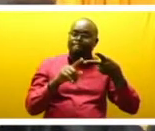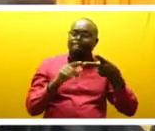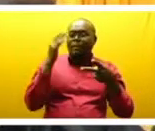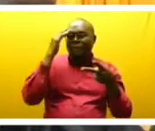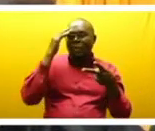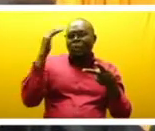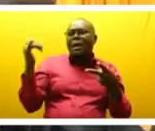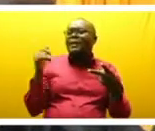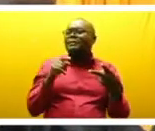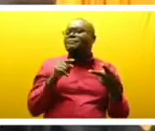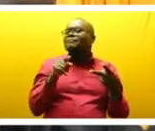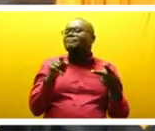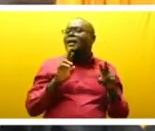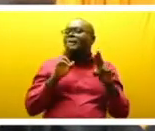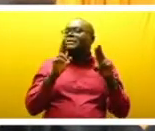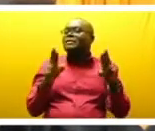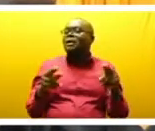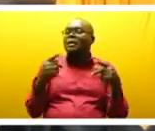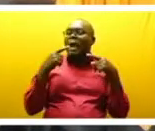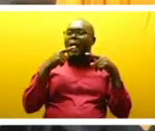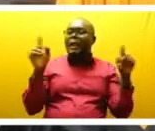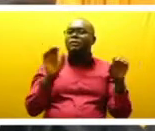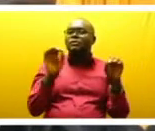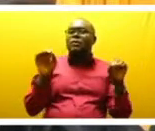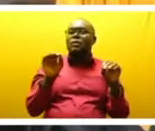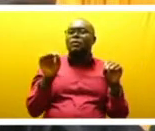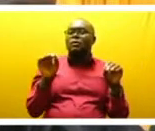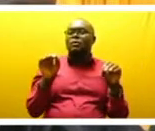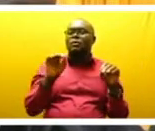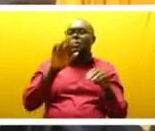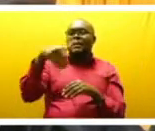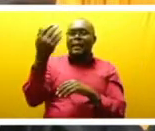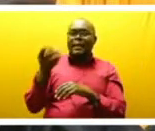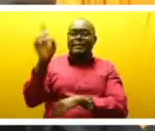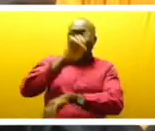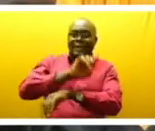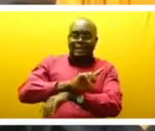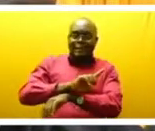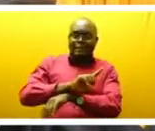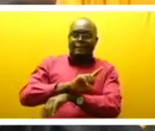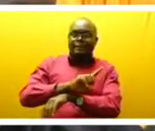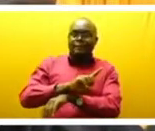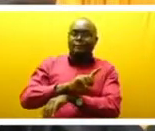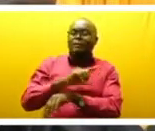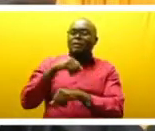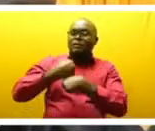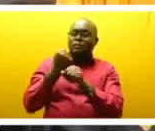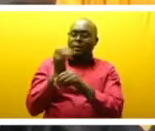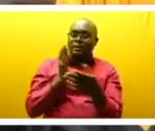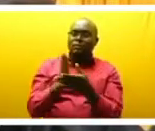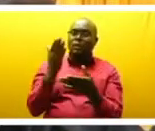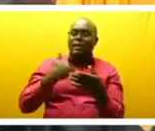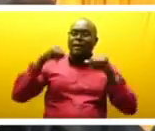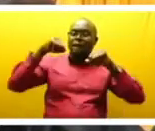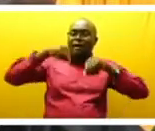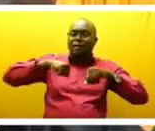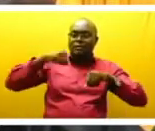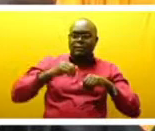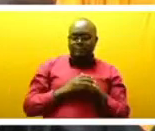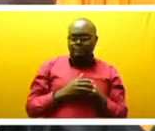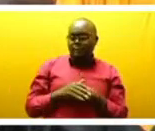why would the result not be announced the next day to build consensus, and